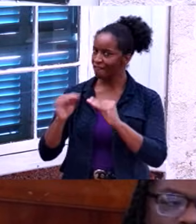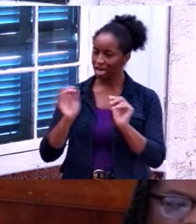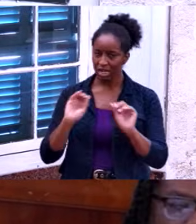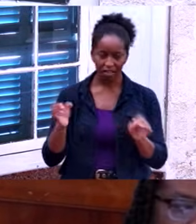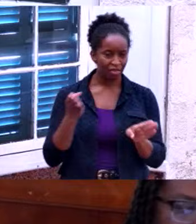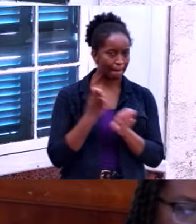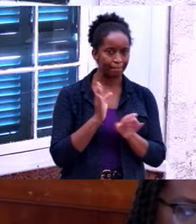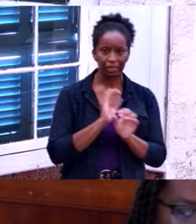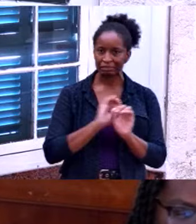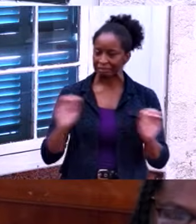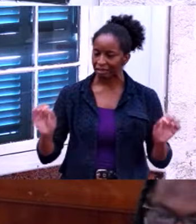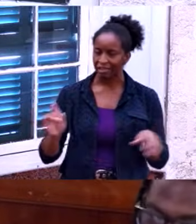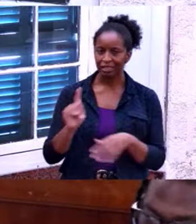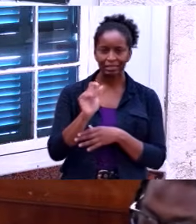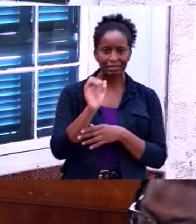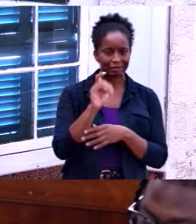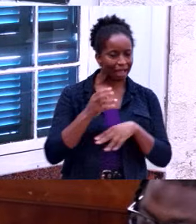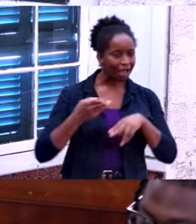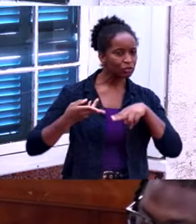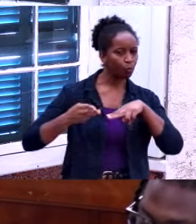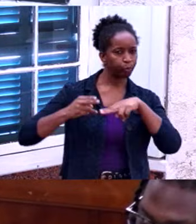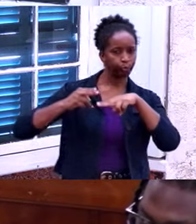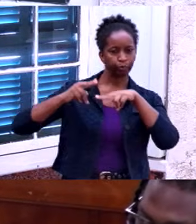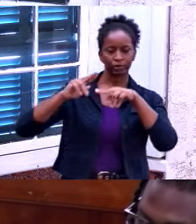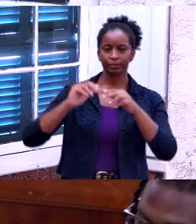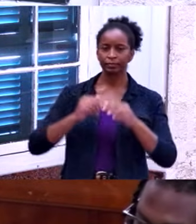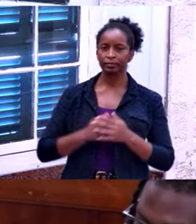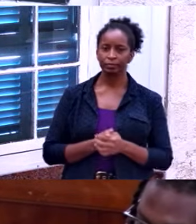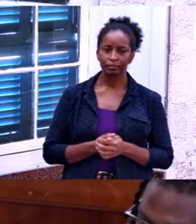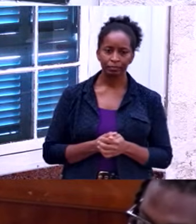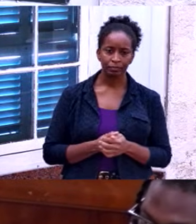where taxes are raised and high.